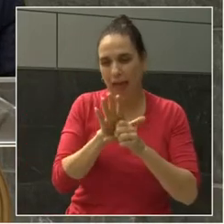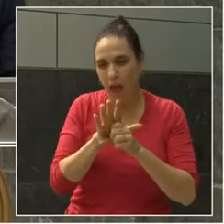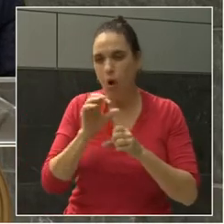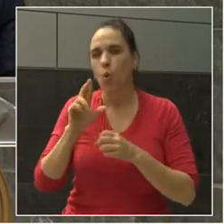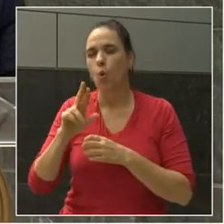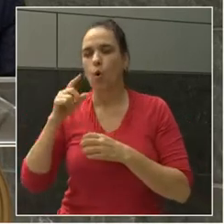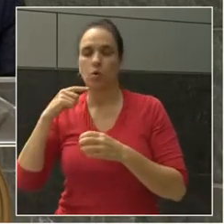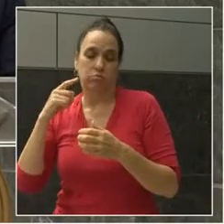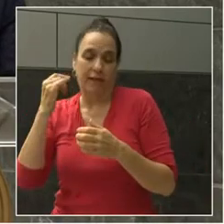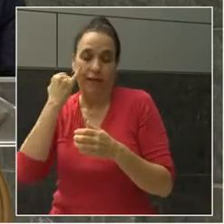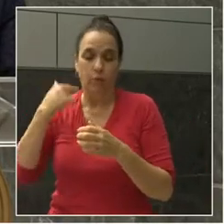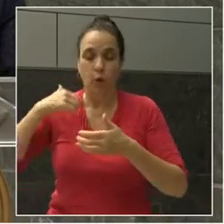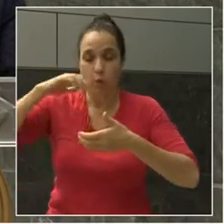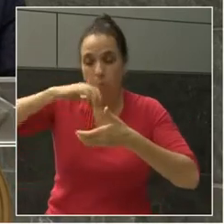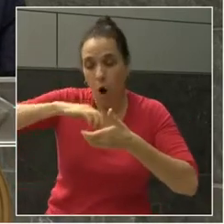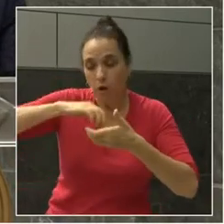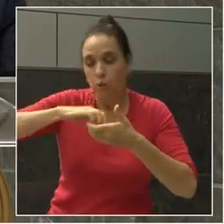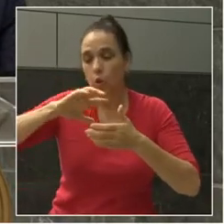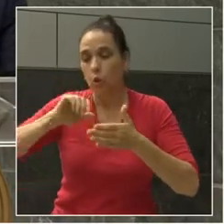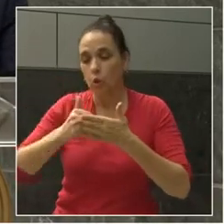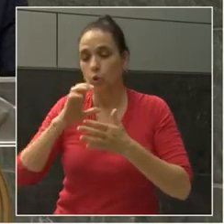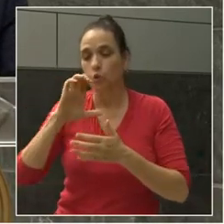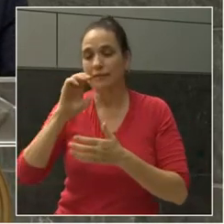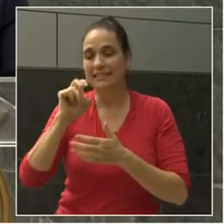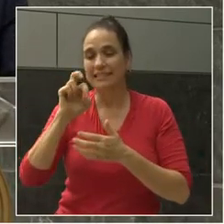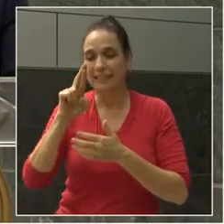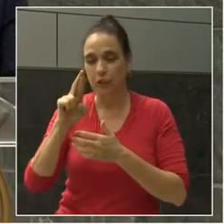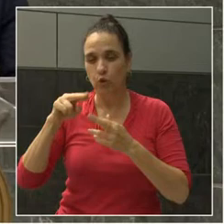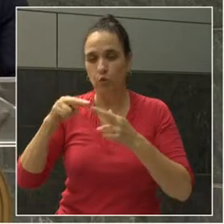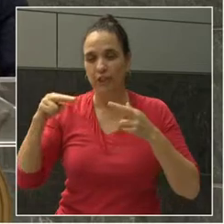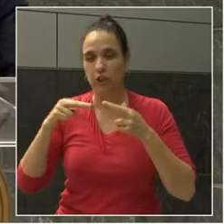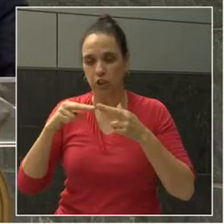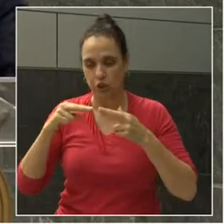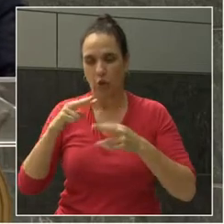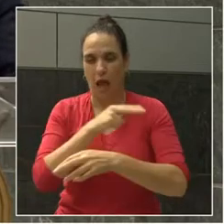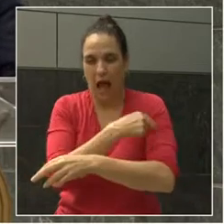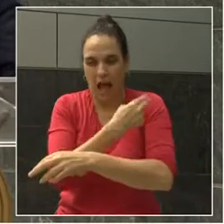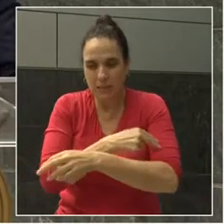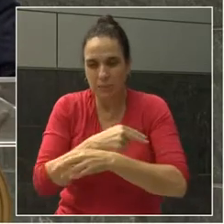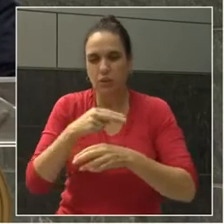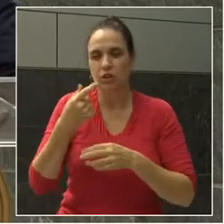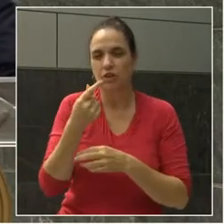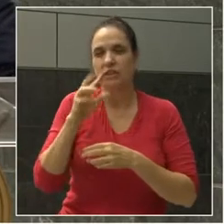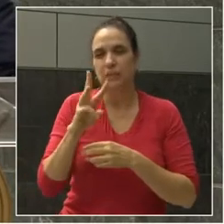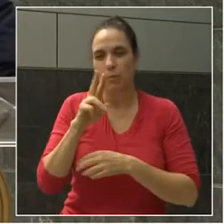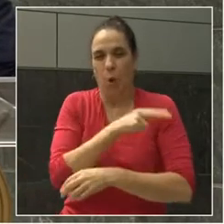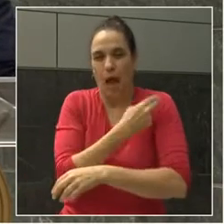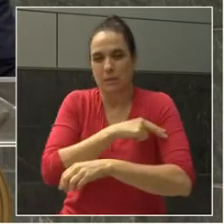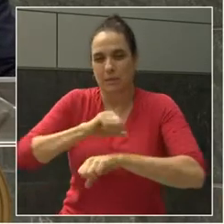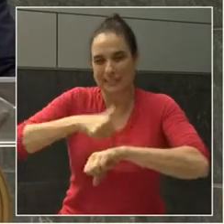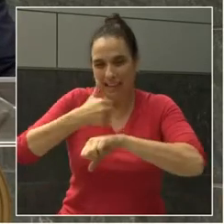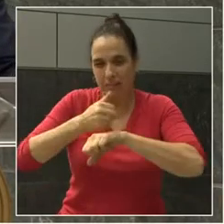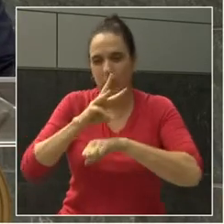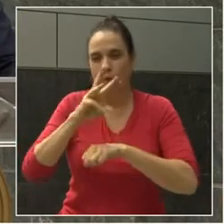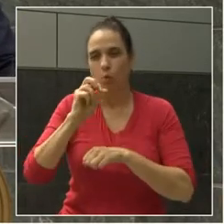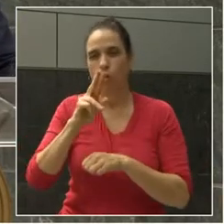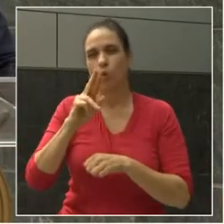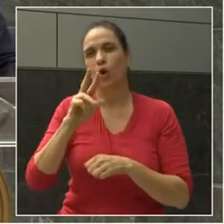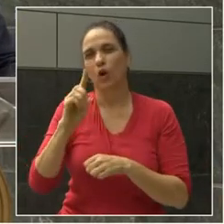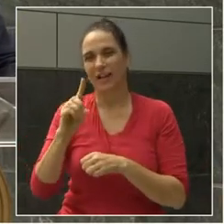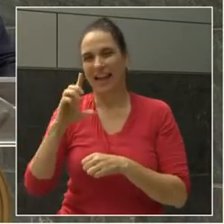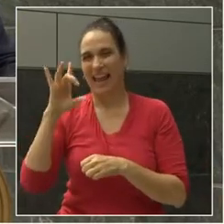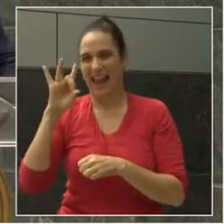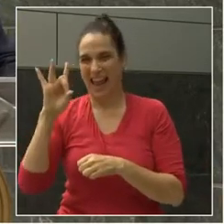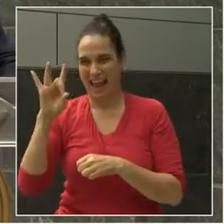Regional Medical Hospital, GW Health in Ward 8, or building a workforce for our community through various